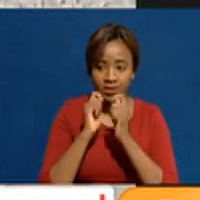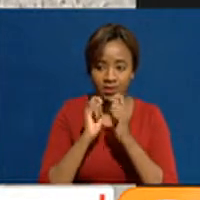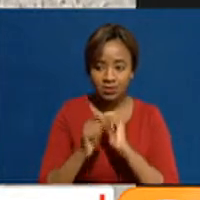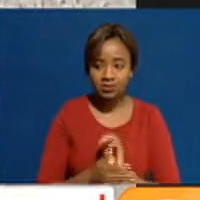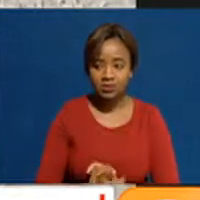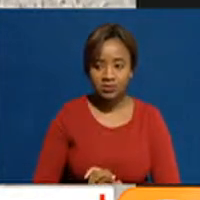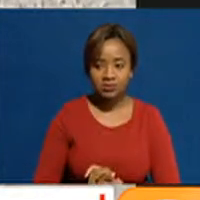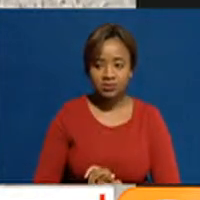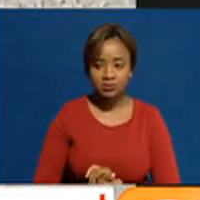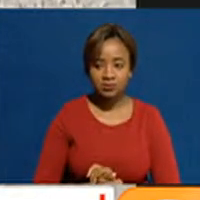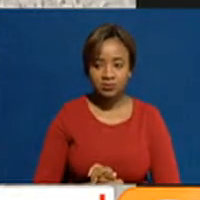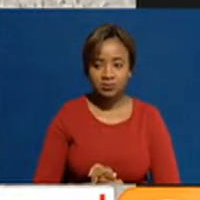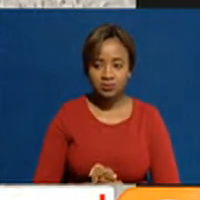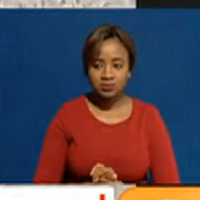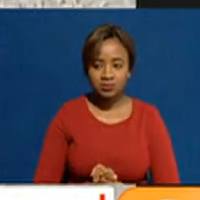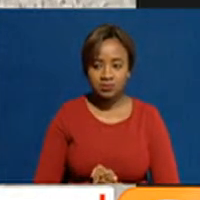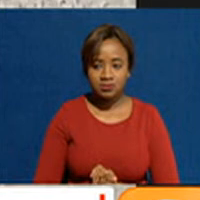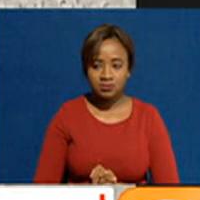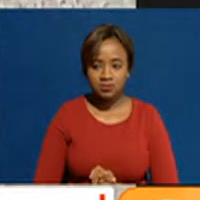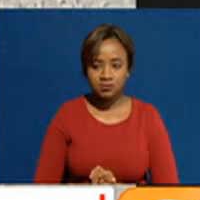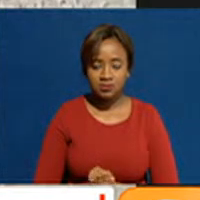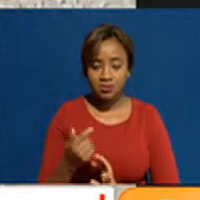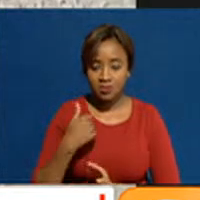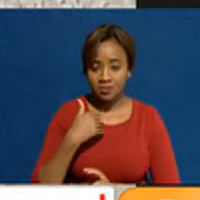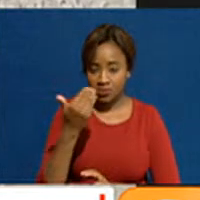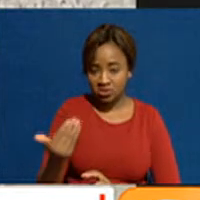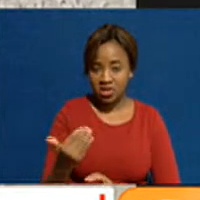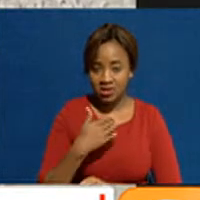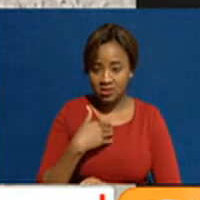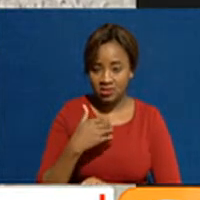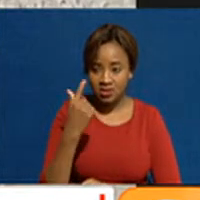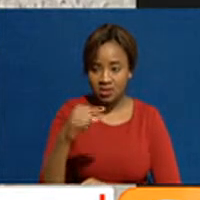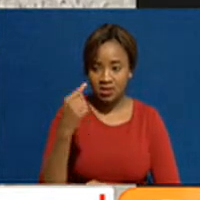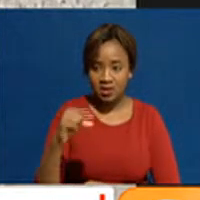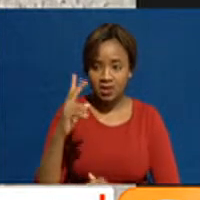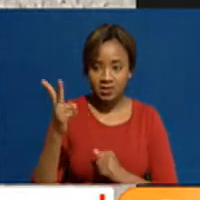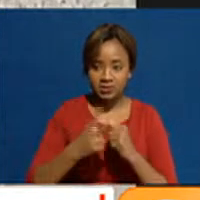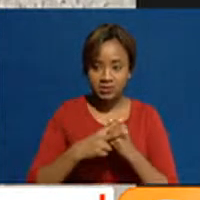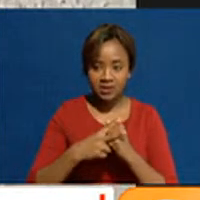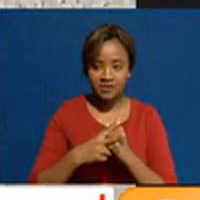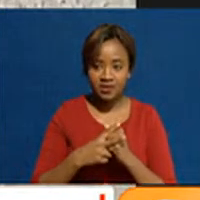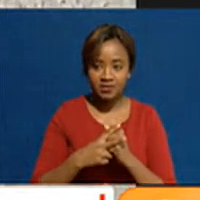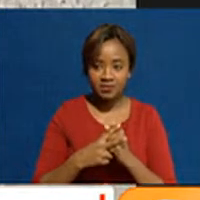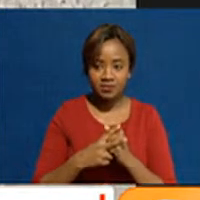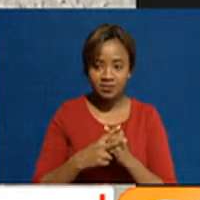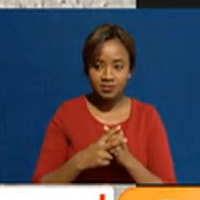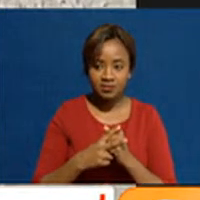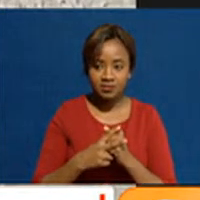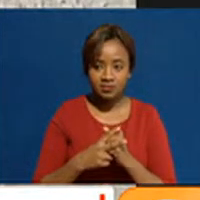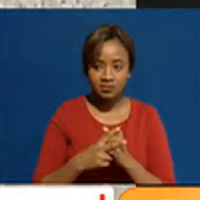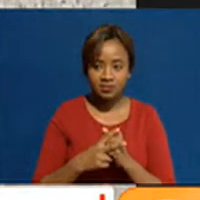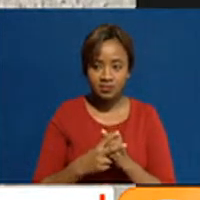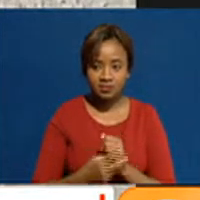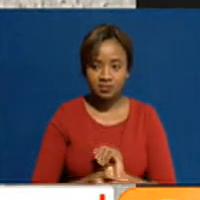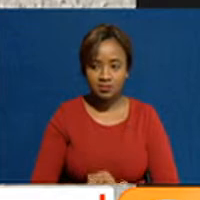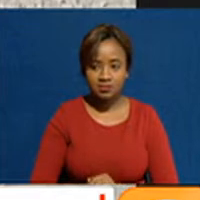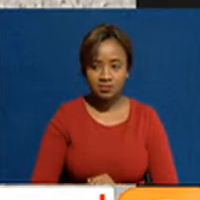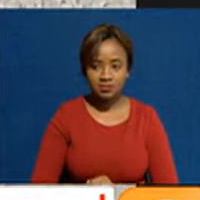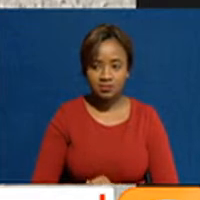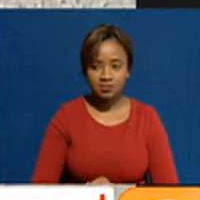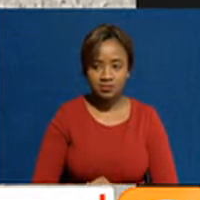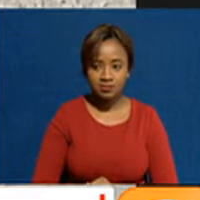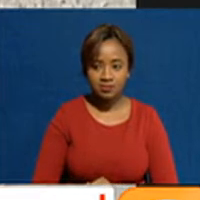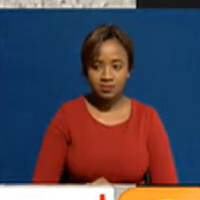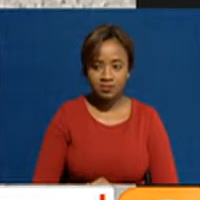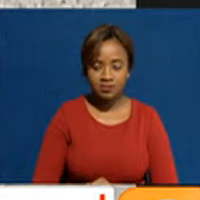As a grade seven parent, or rather, a child who just transitioned to